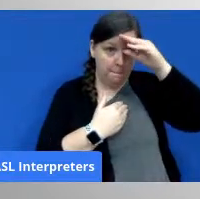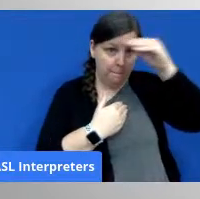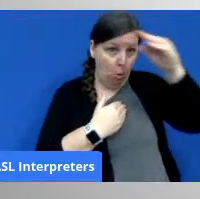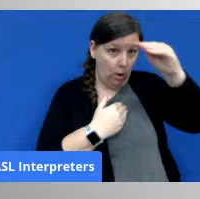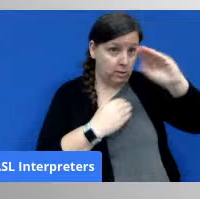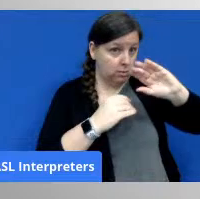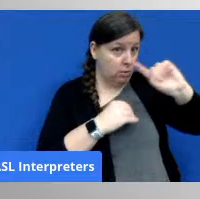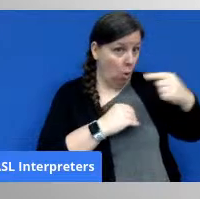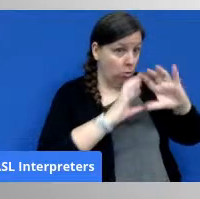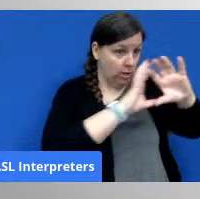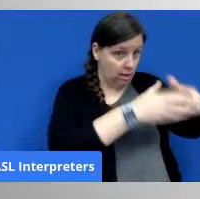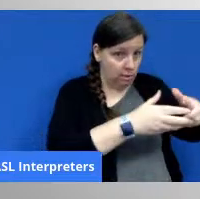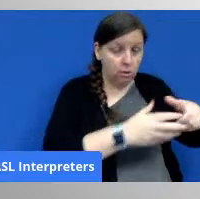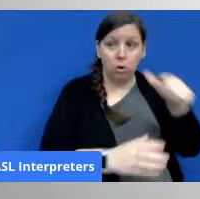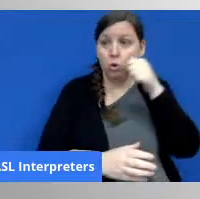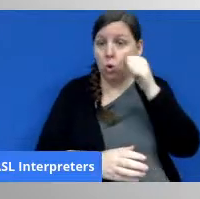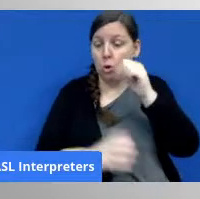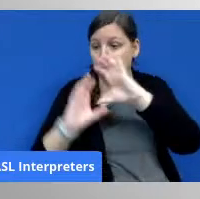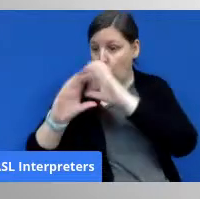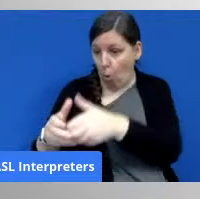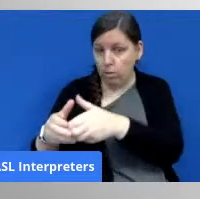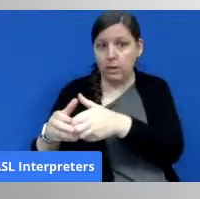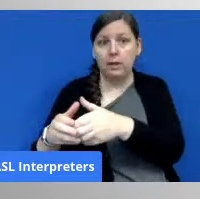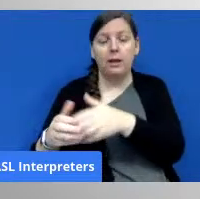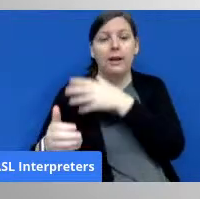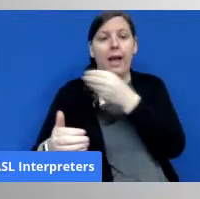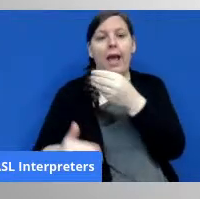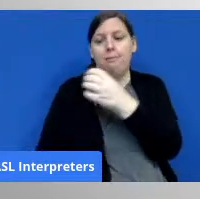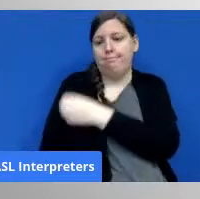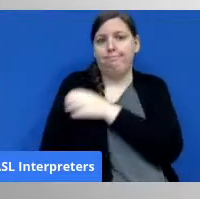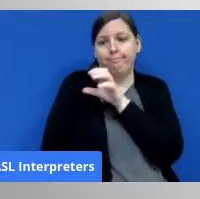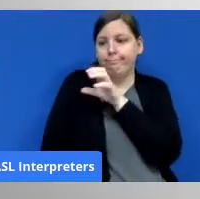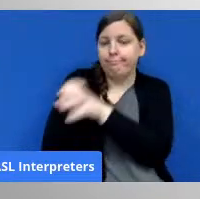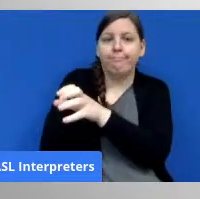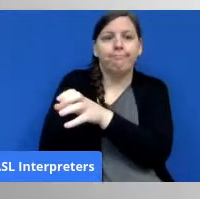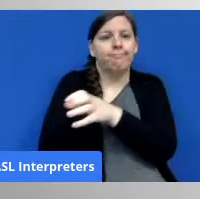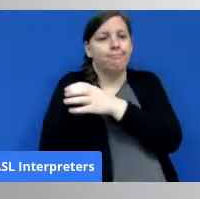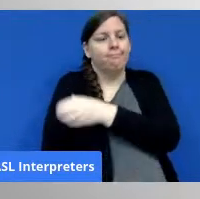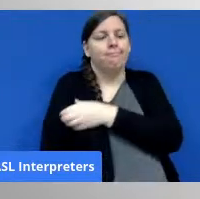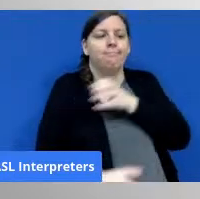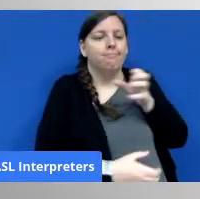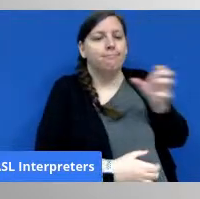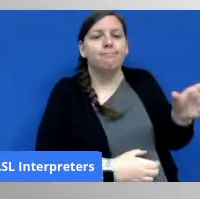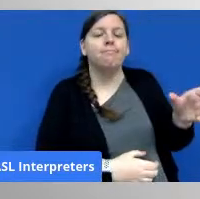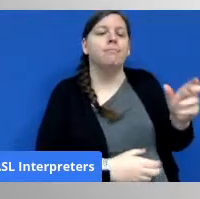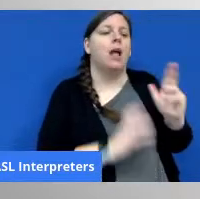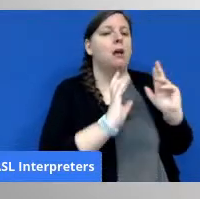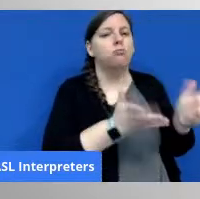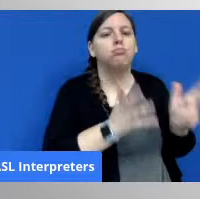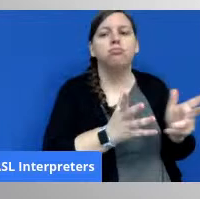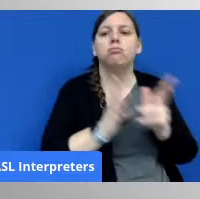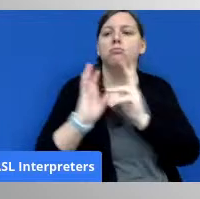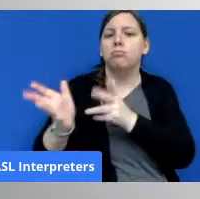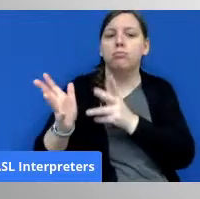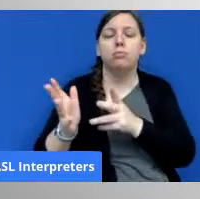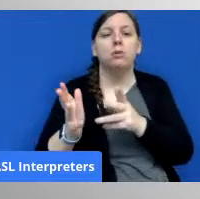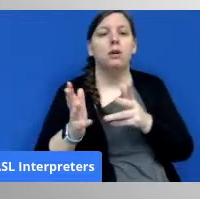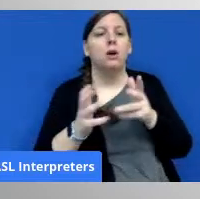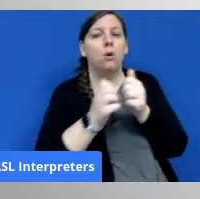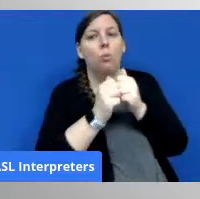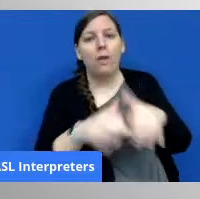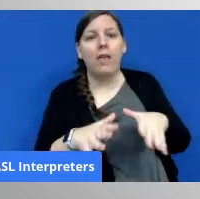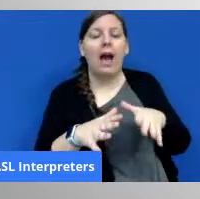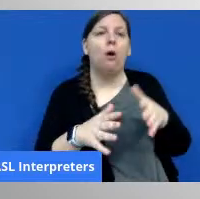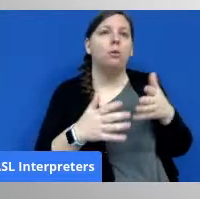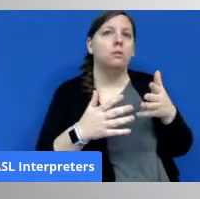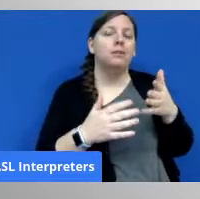girls can get around each other and empower each other and be able to talk without worrying about, if you had a child in middle school,